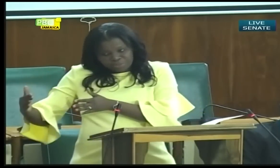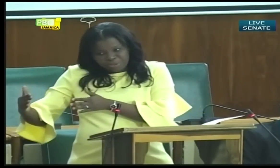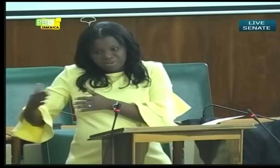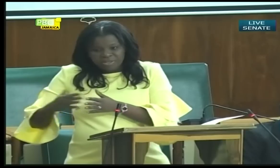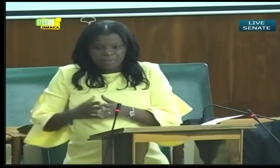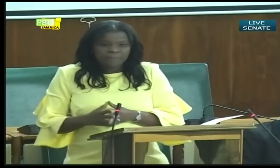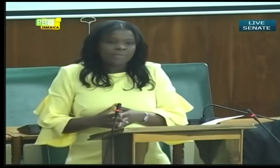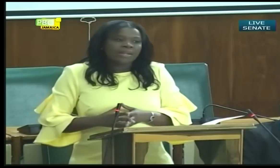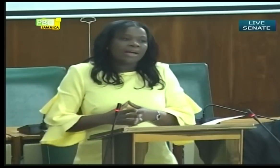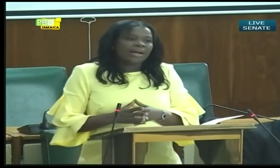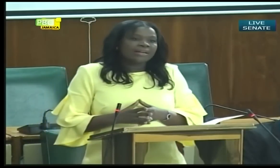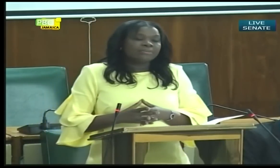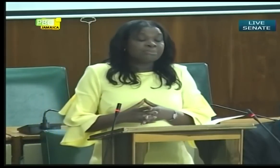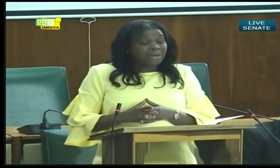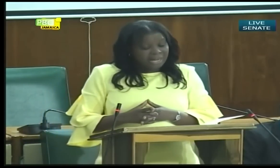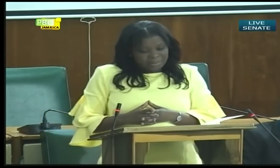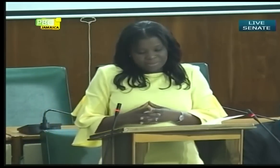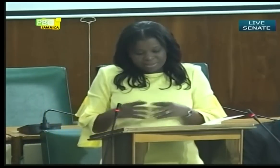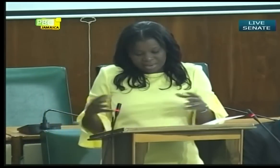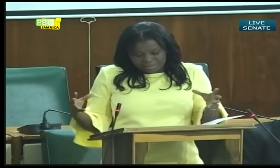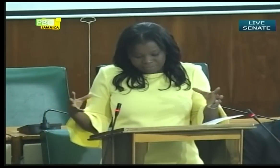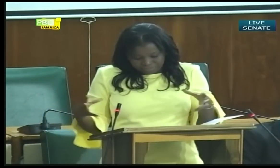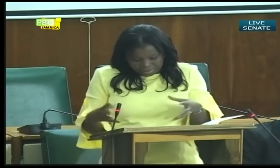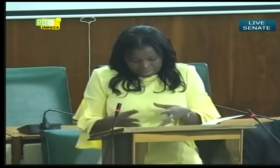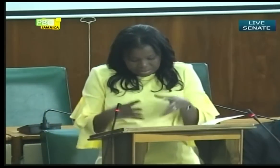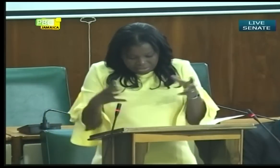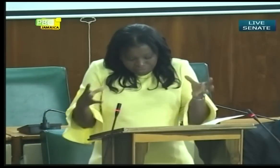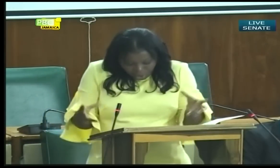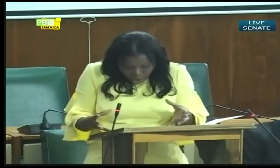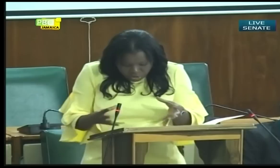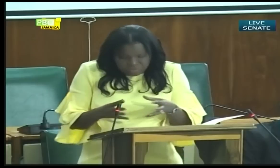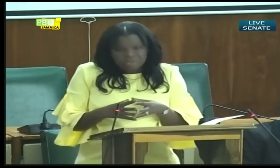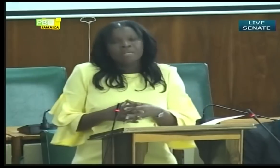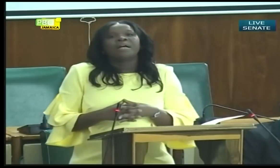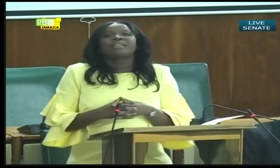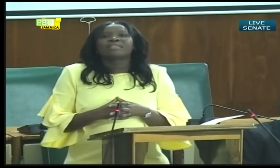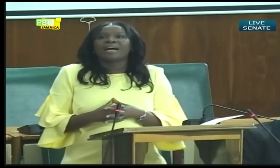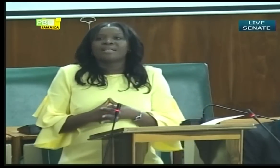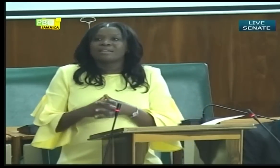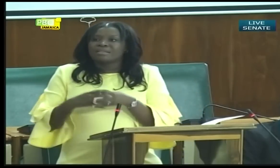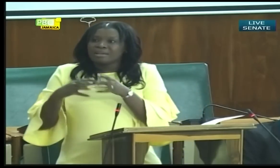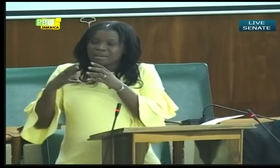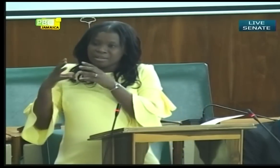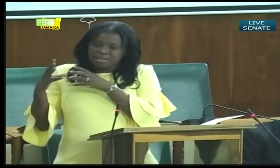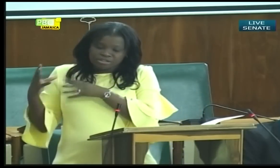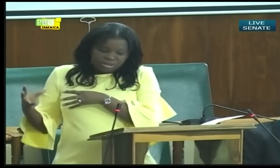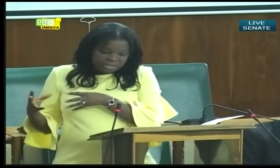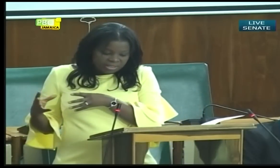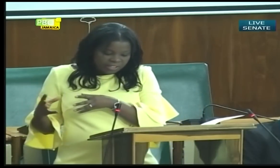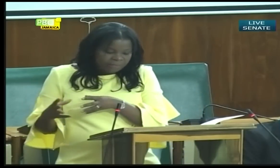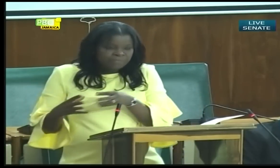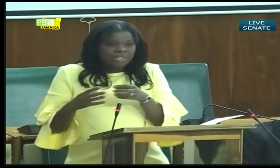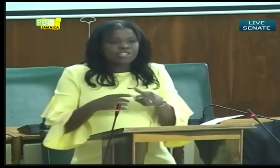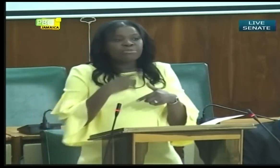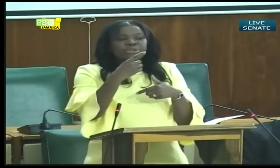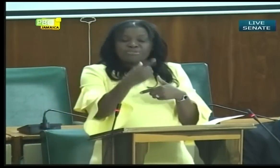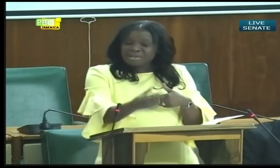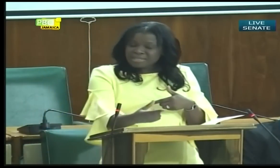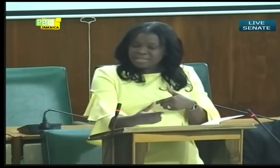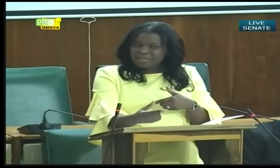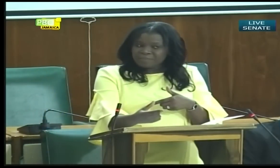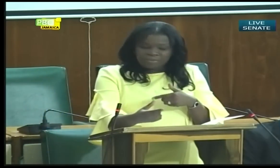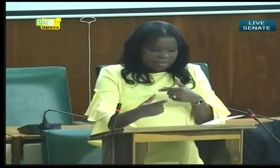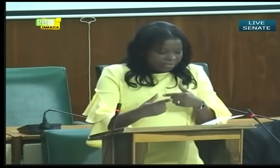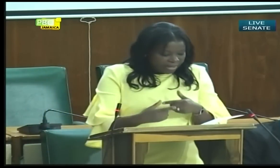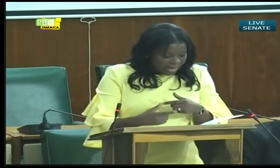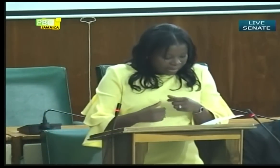shorter period and perhaps less involved than the trustee is